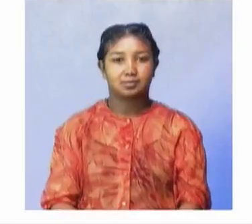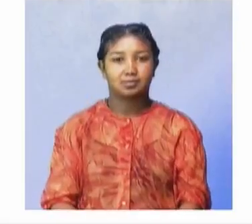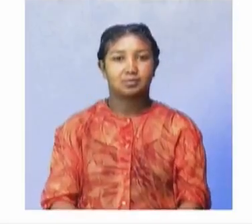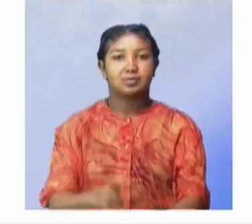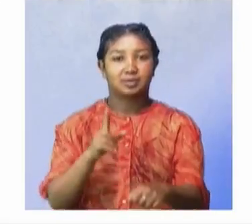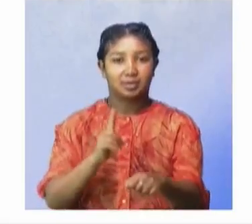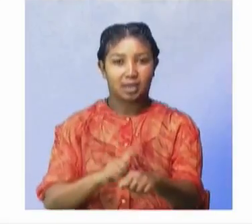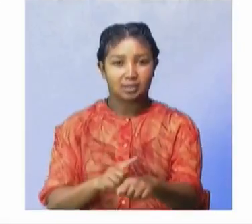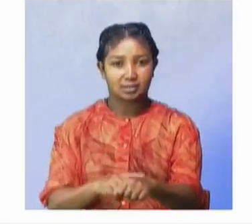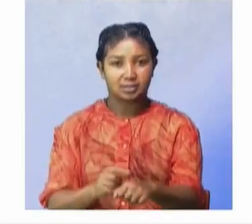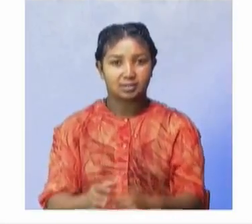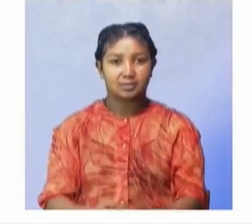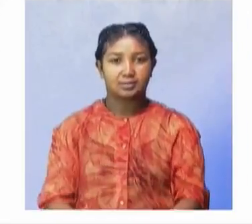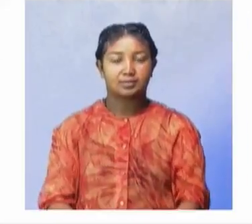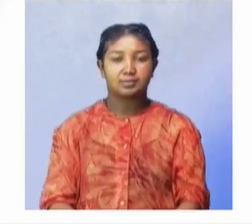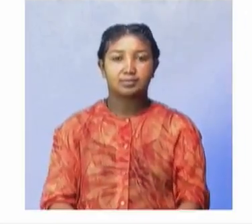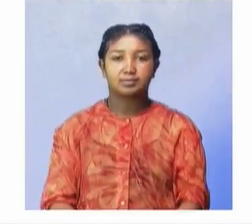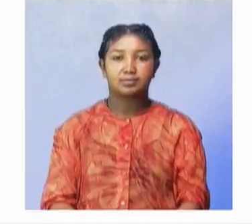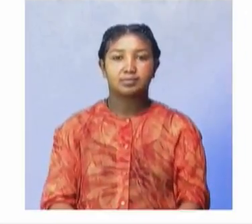tense.